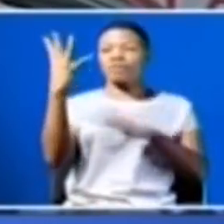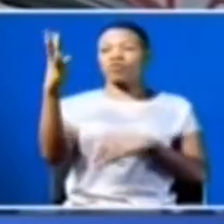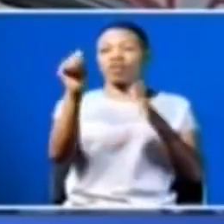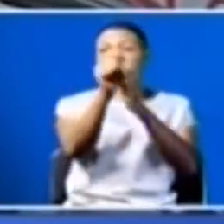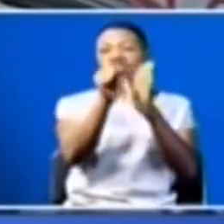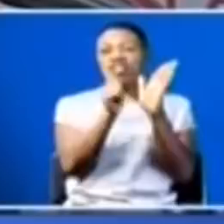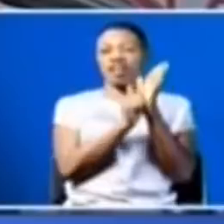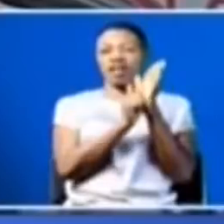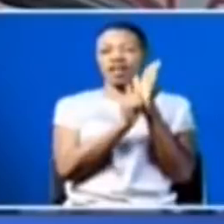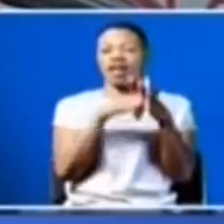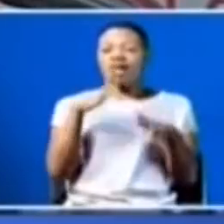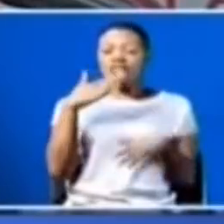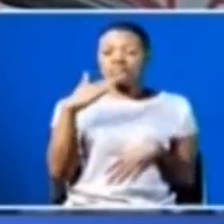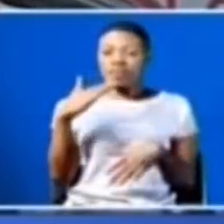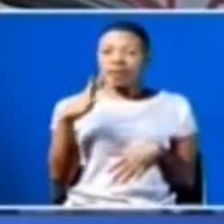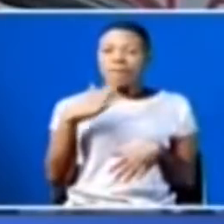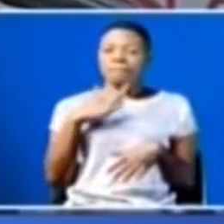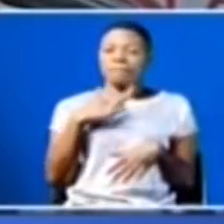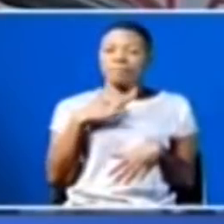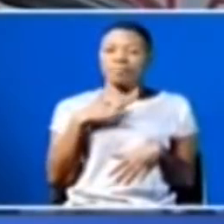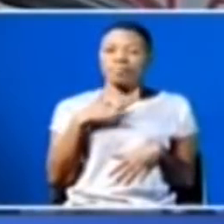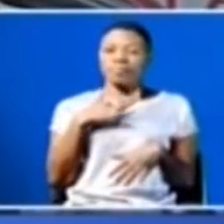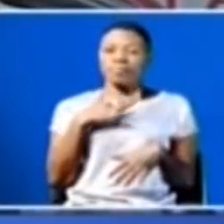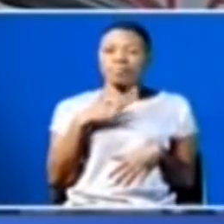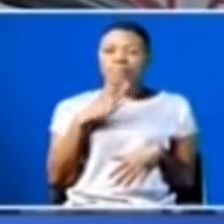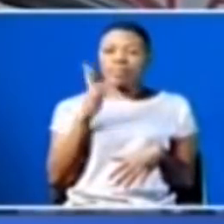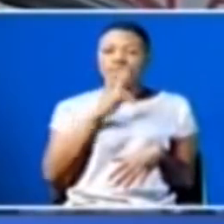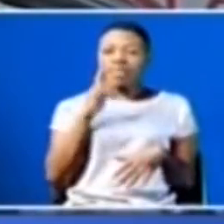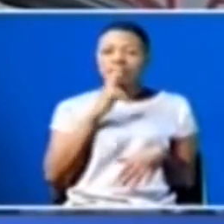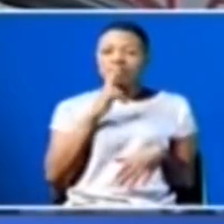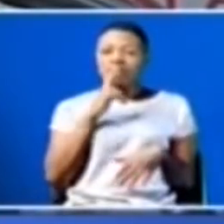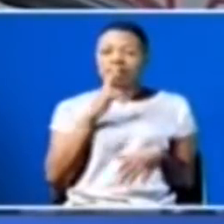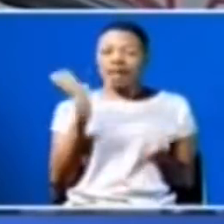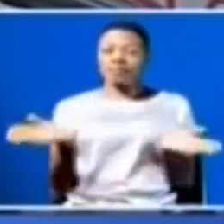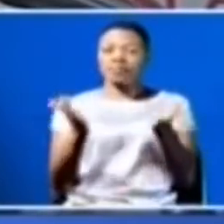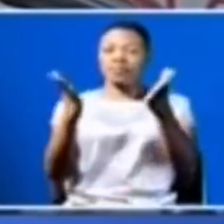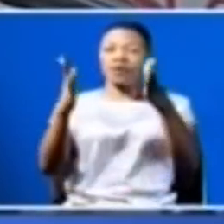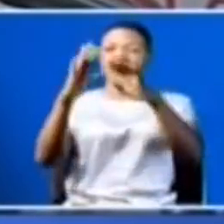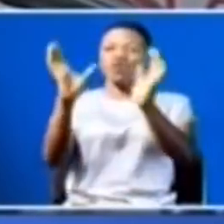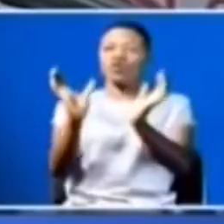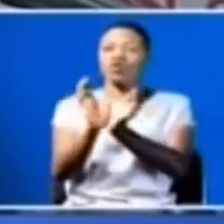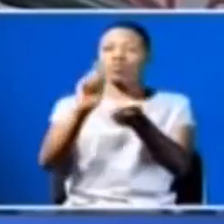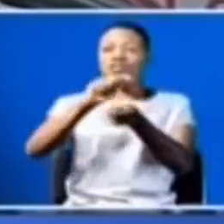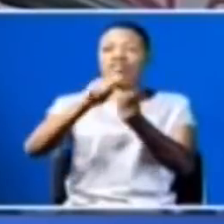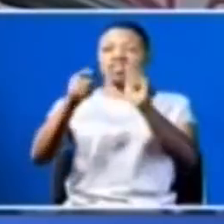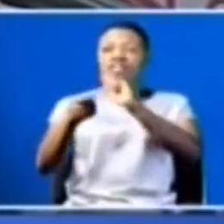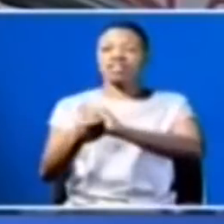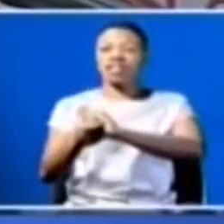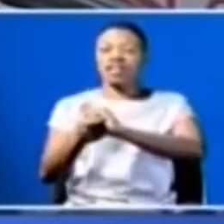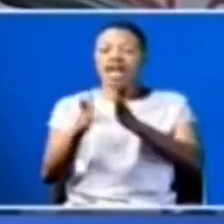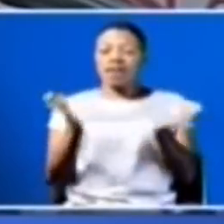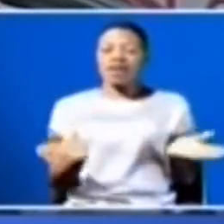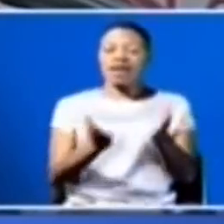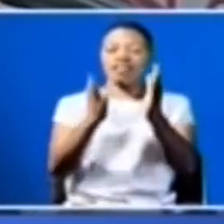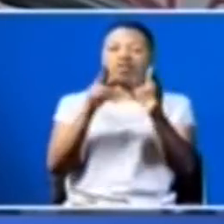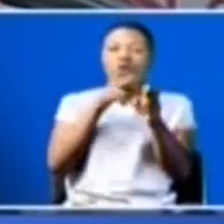traction. Mr. Speaker, the risk to this outlook include an escalation of global trade relations tension, a rise in oil